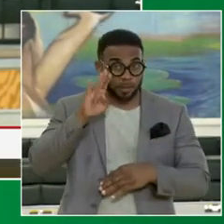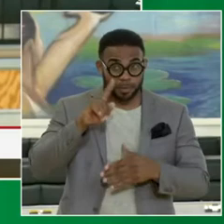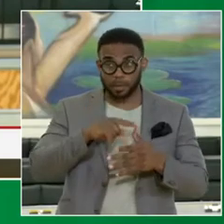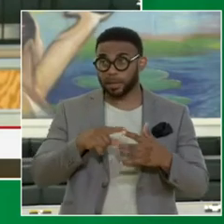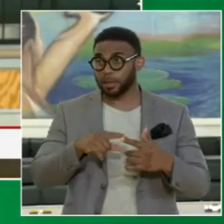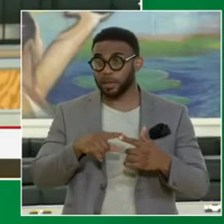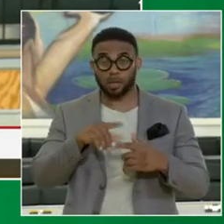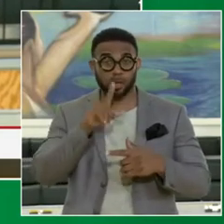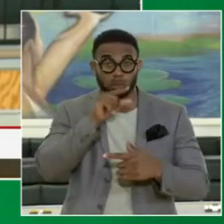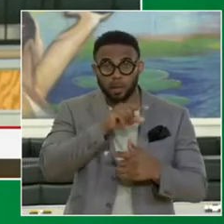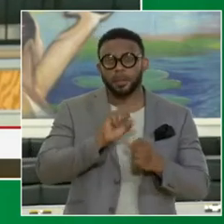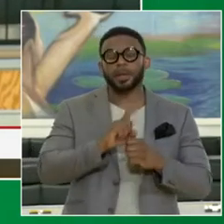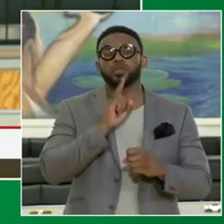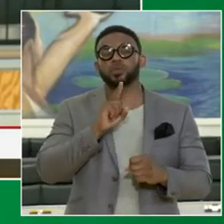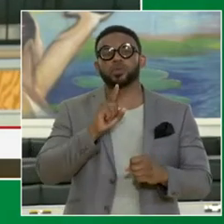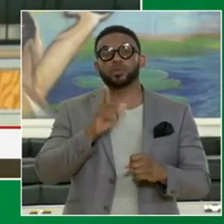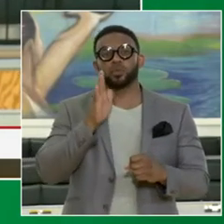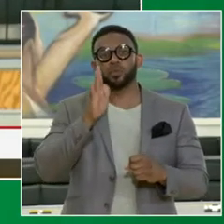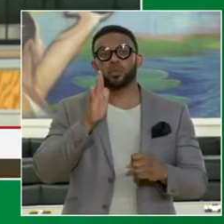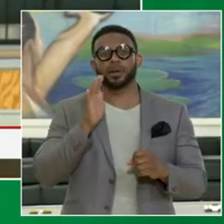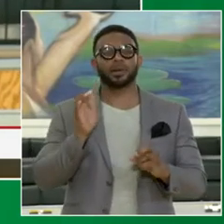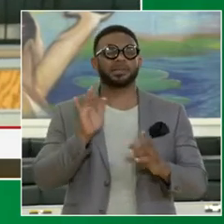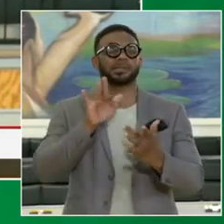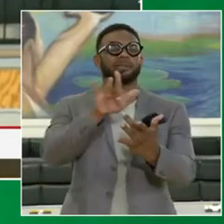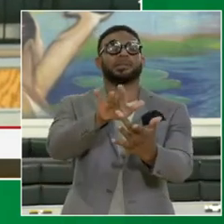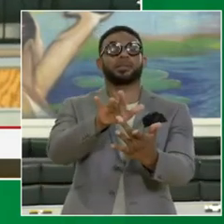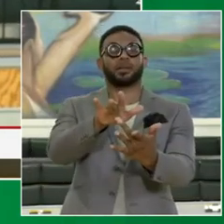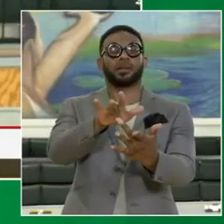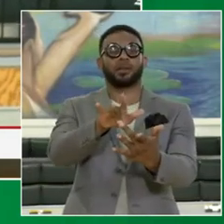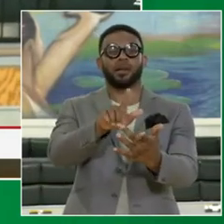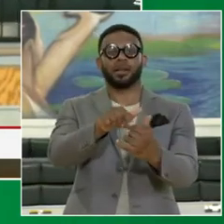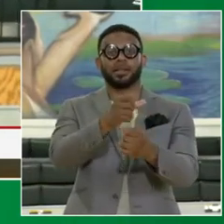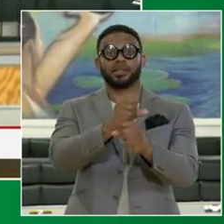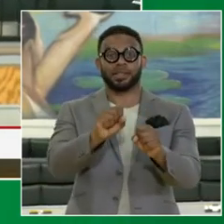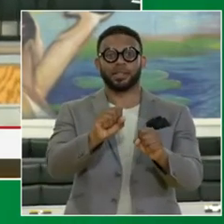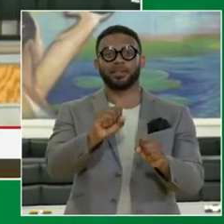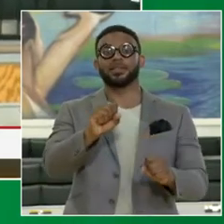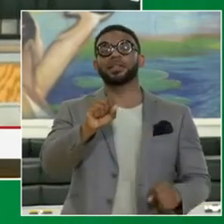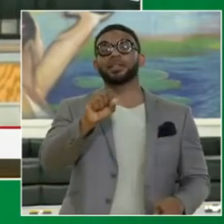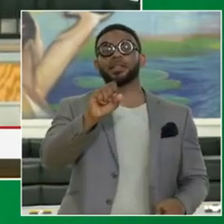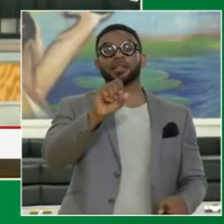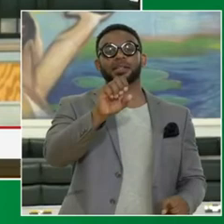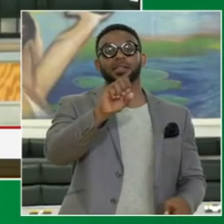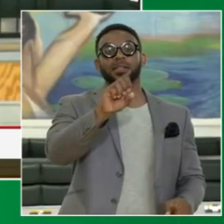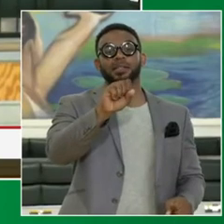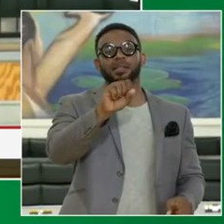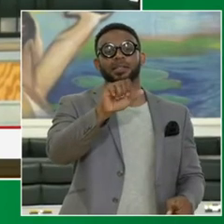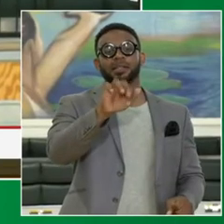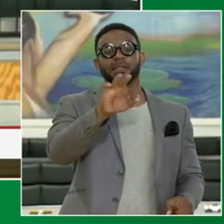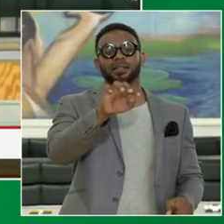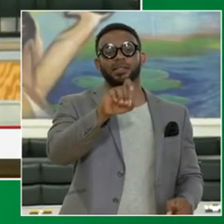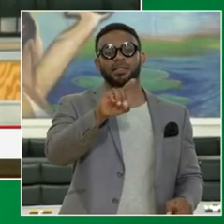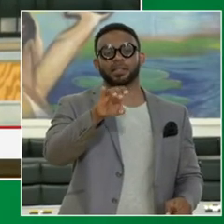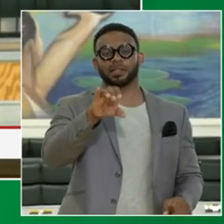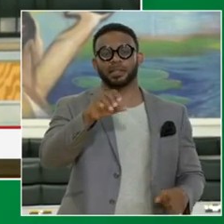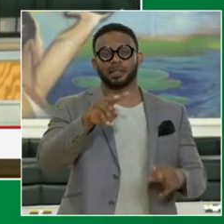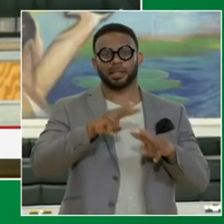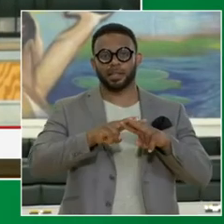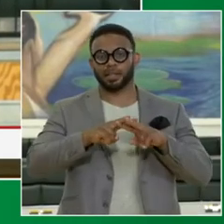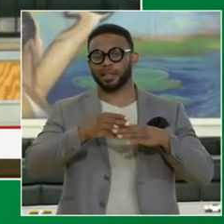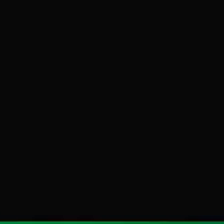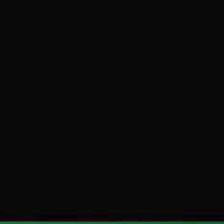and Twitter, we'll make sure that we get back to you on the Safe DC handle. With that, thank you and stay safe.